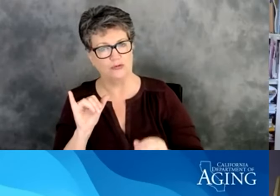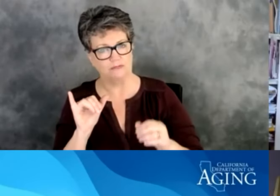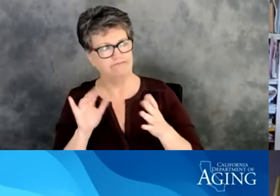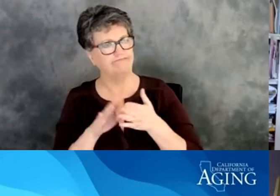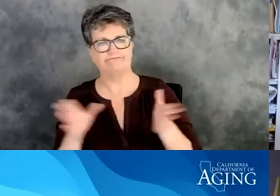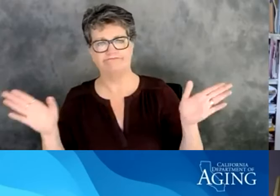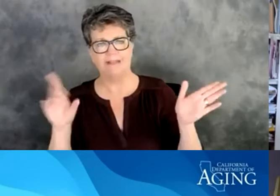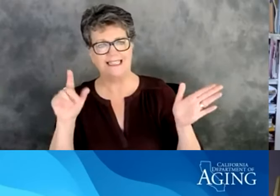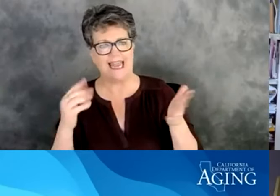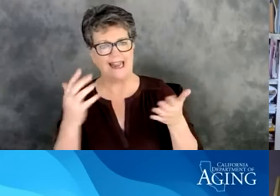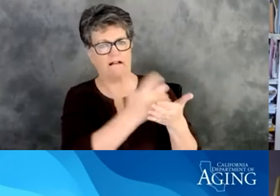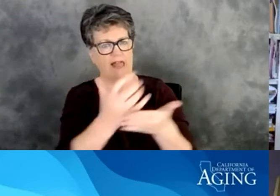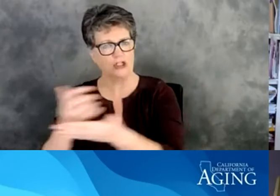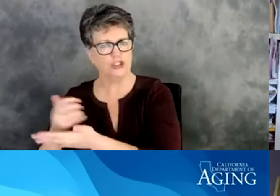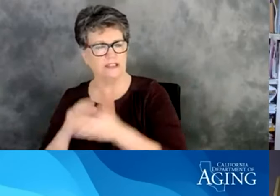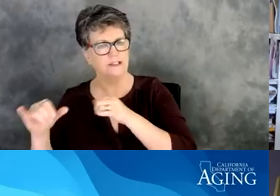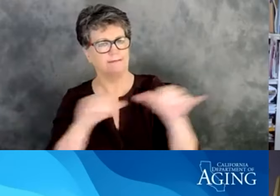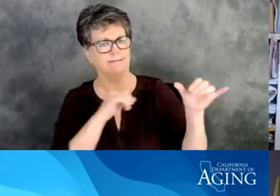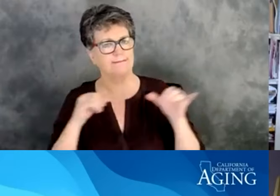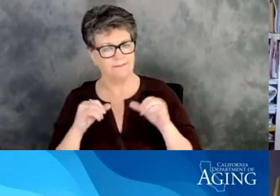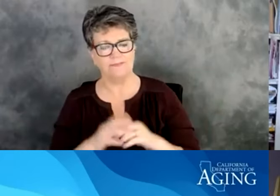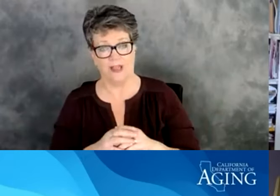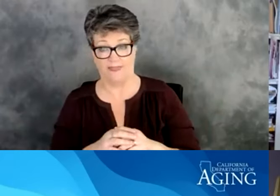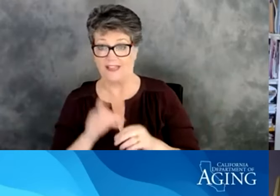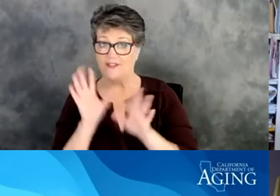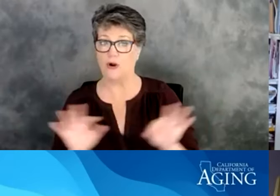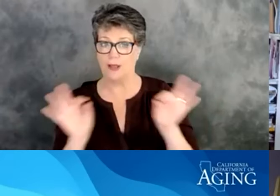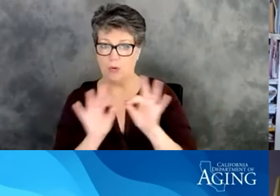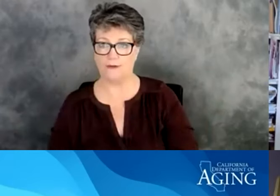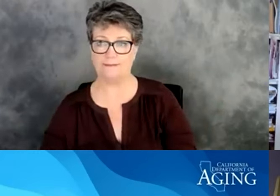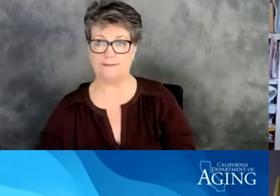across data collection. That's very important.